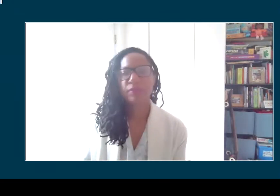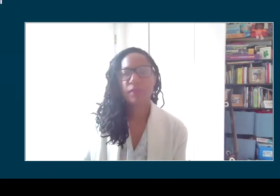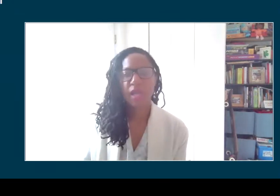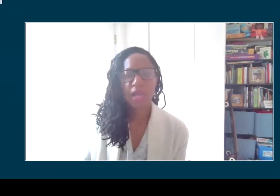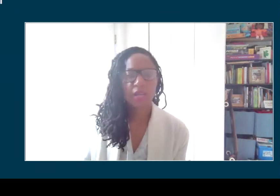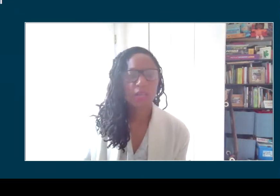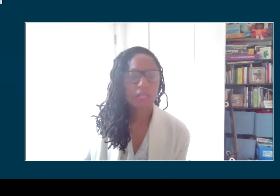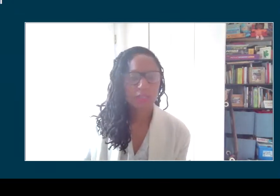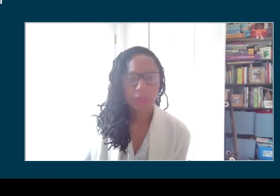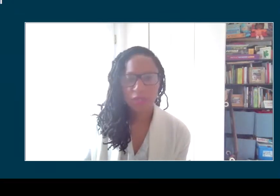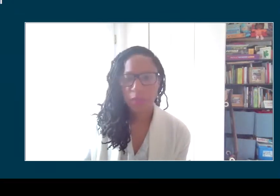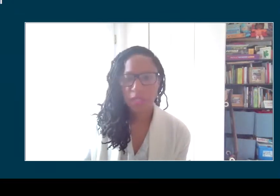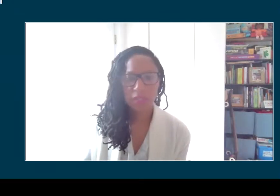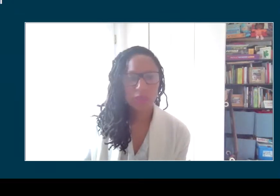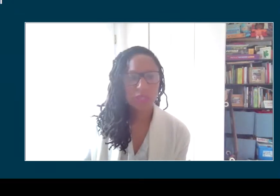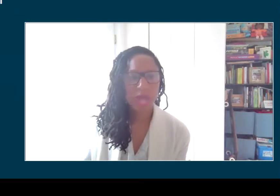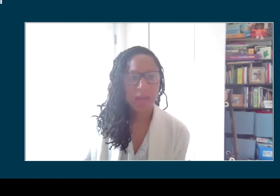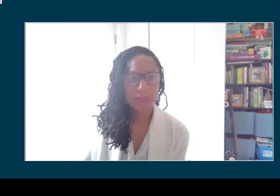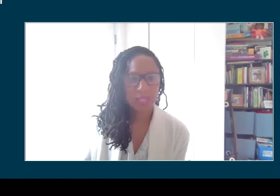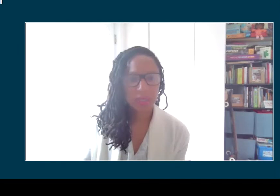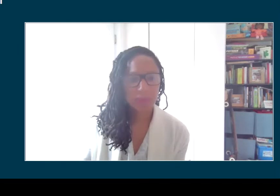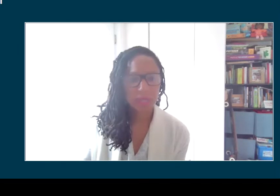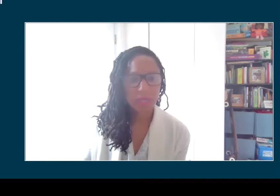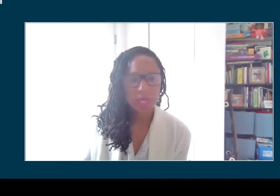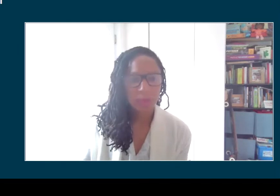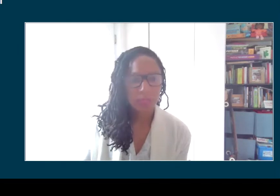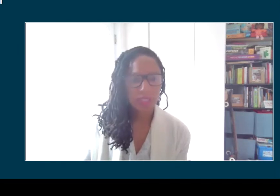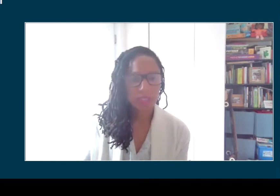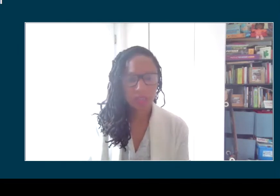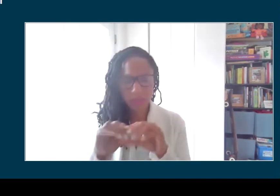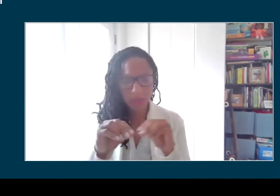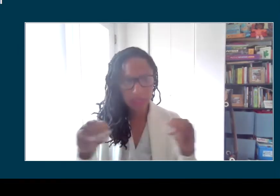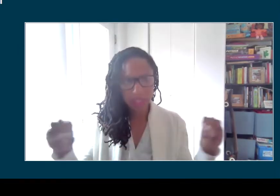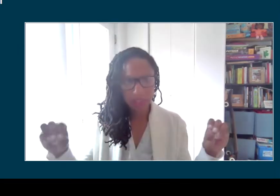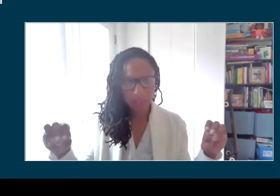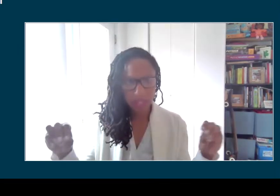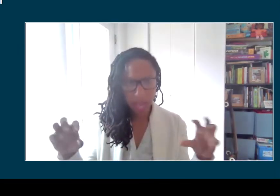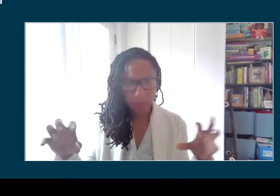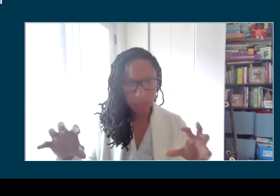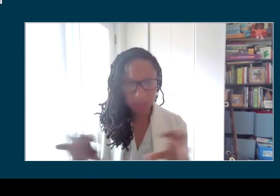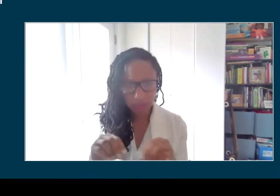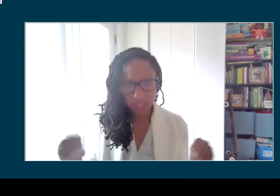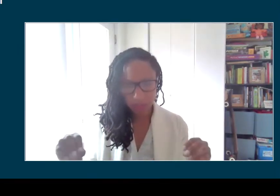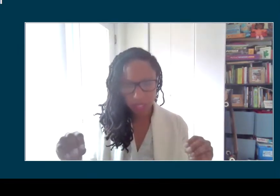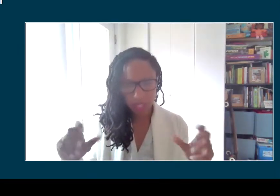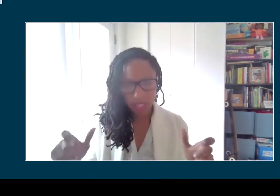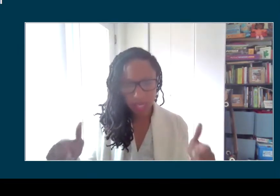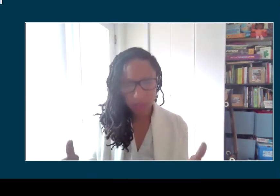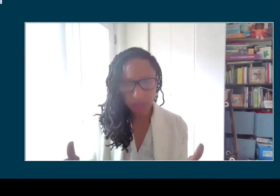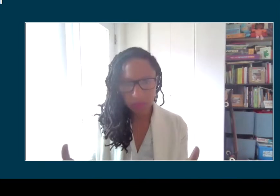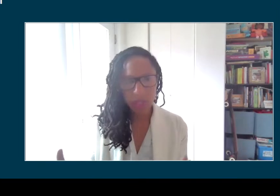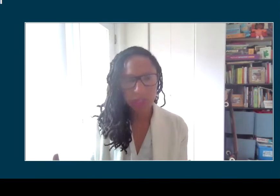welcome, and it is going to point us to some housekeeping. Please notice that there are captions that you